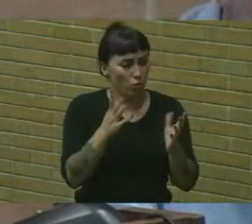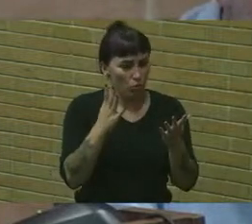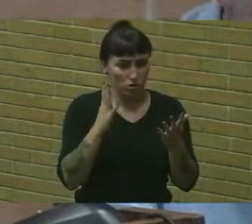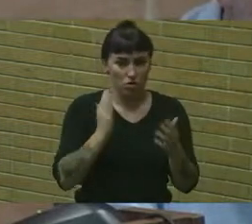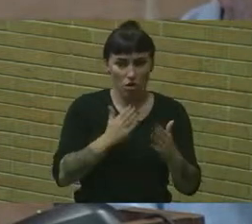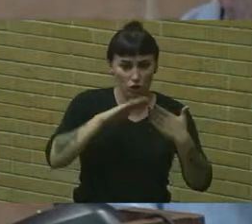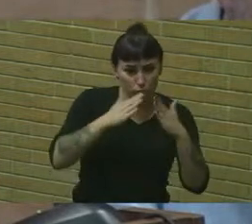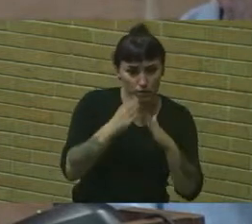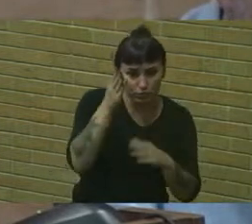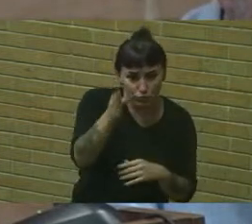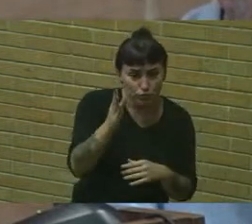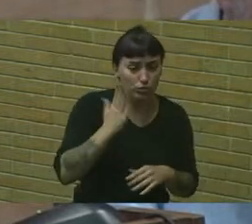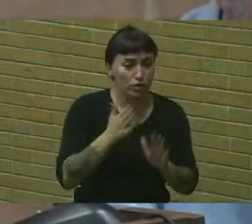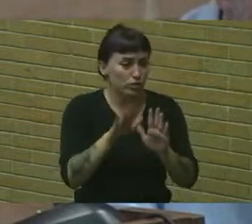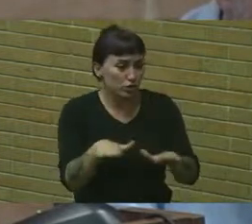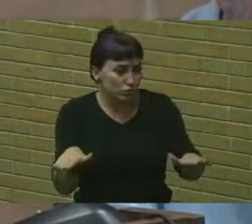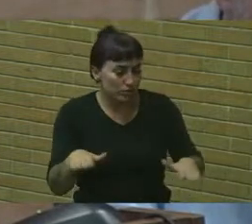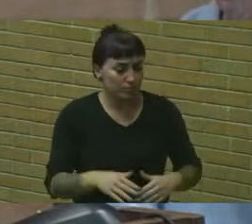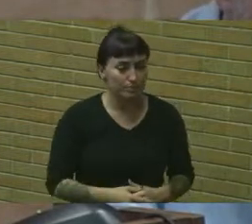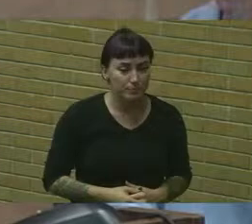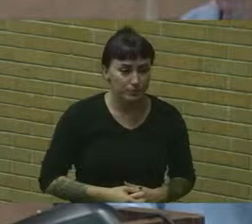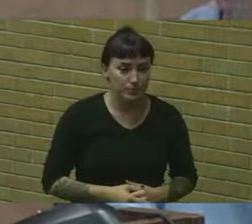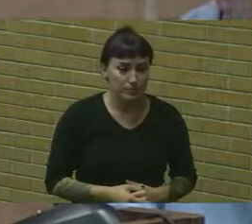community's future, our children.